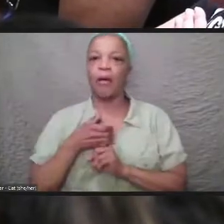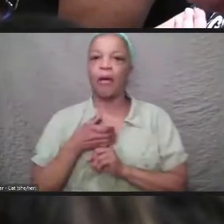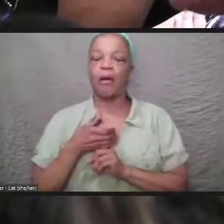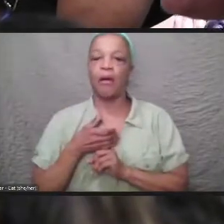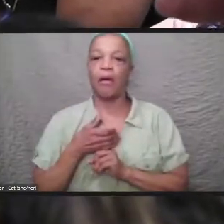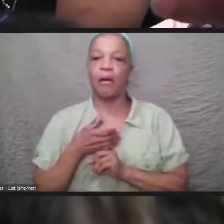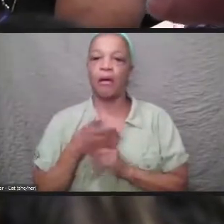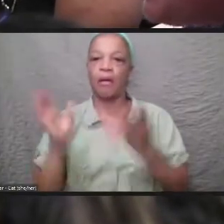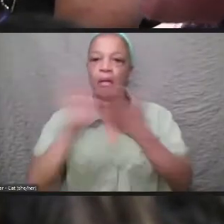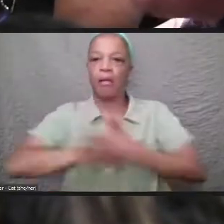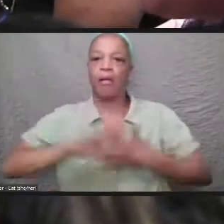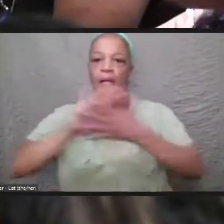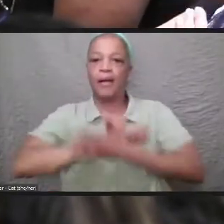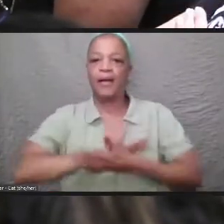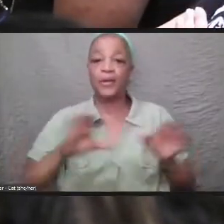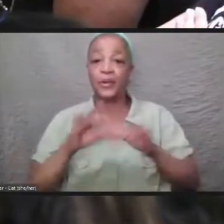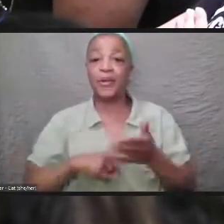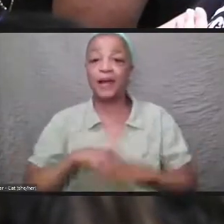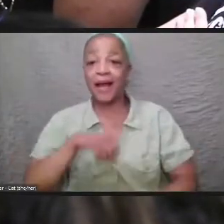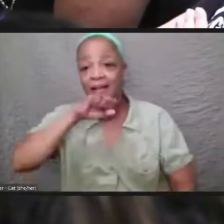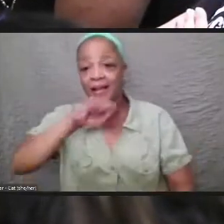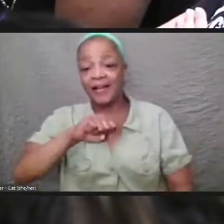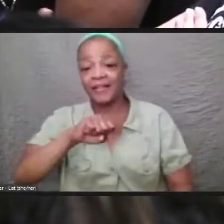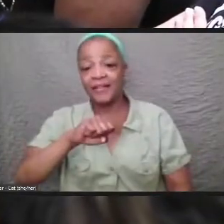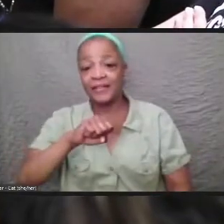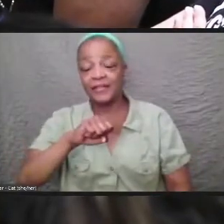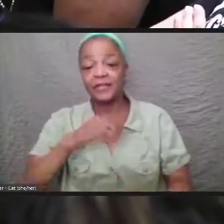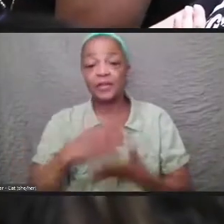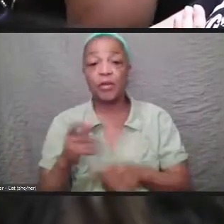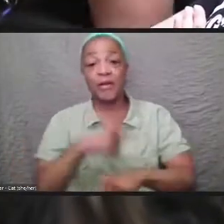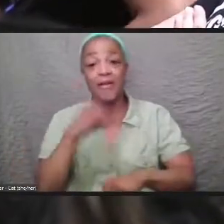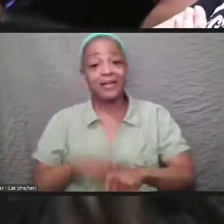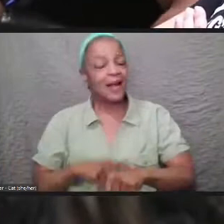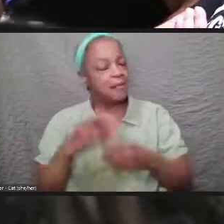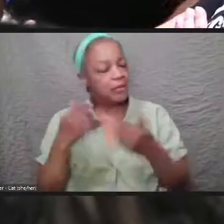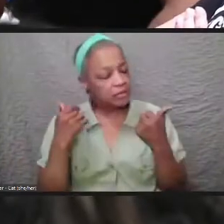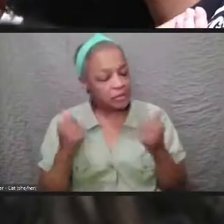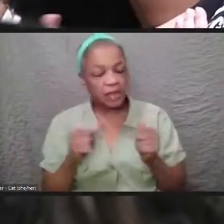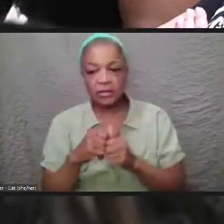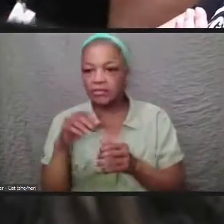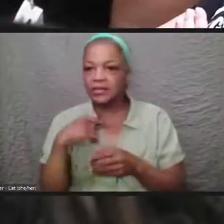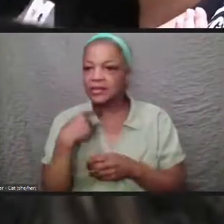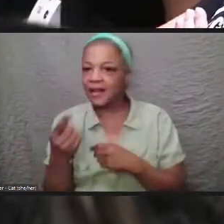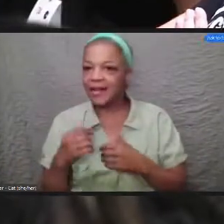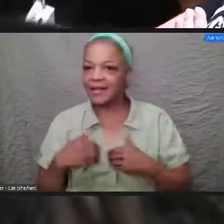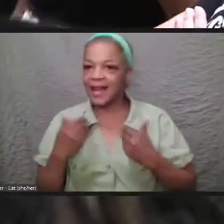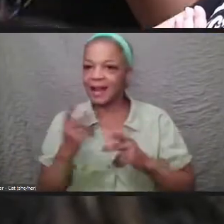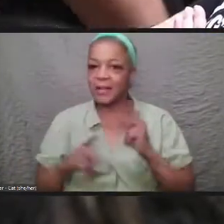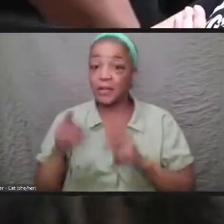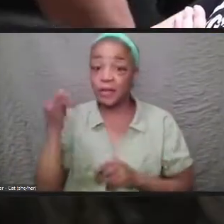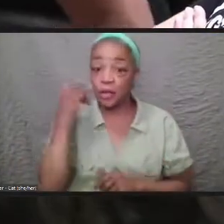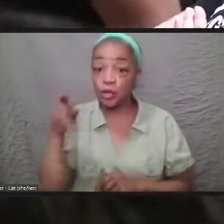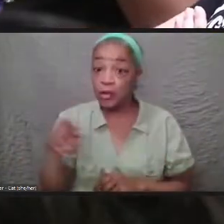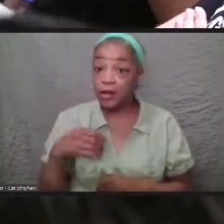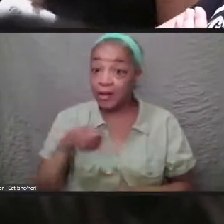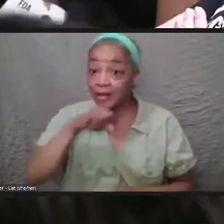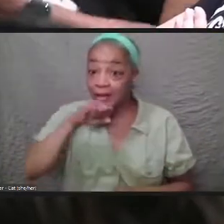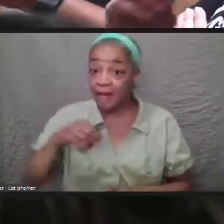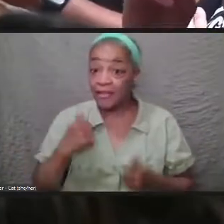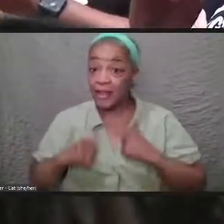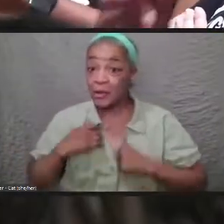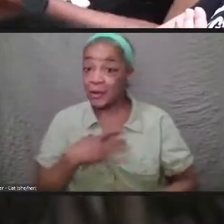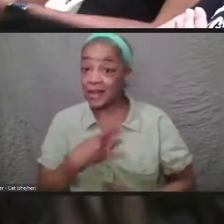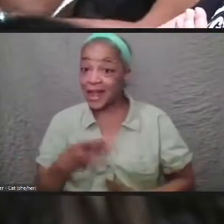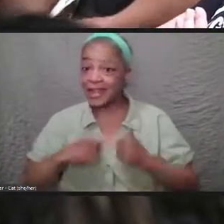loved. And so I've spent a long time trying to tell as many young people who like theater, love theater, that you can really, you can